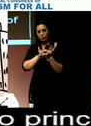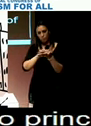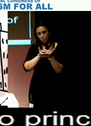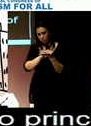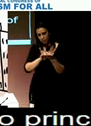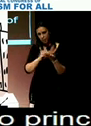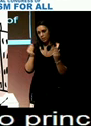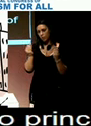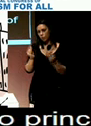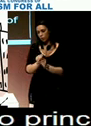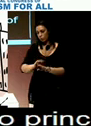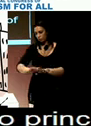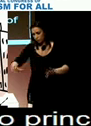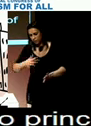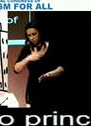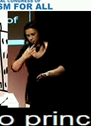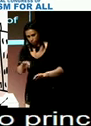with Braille information.